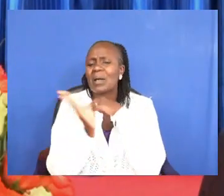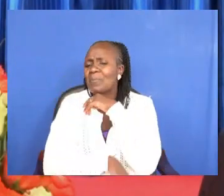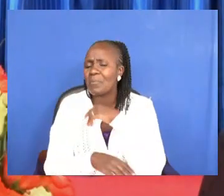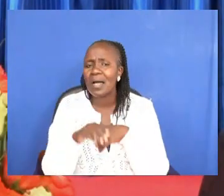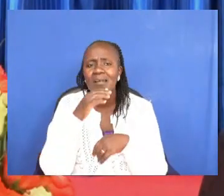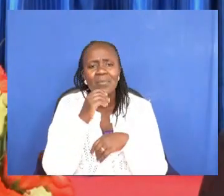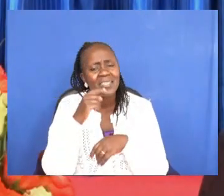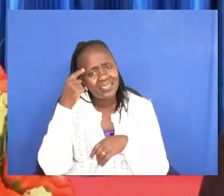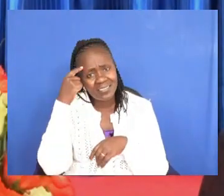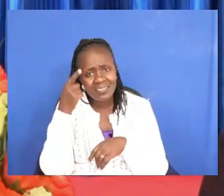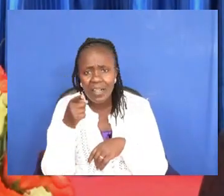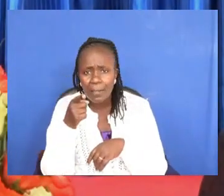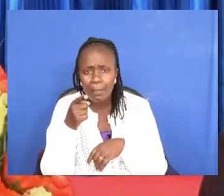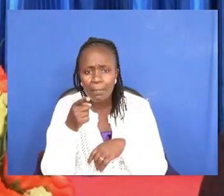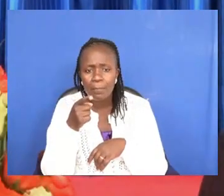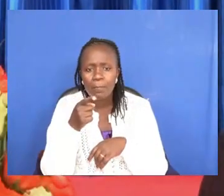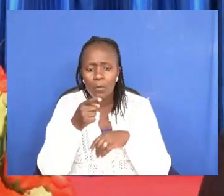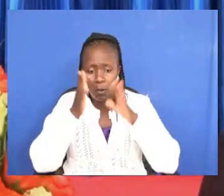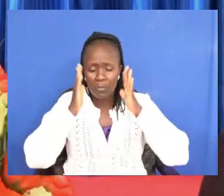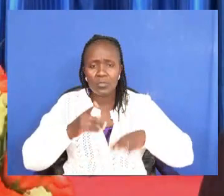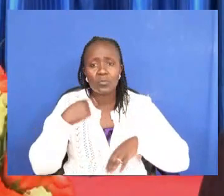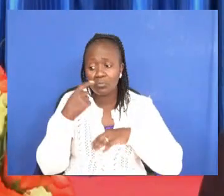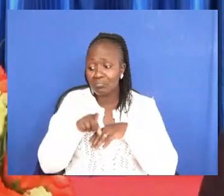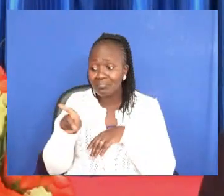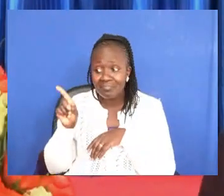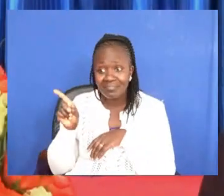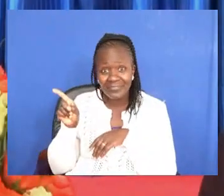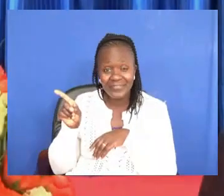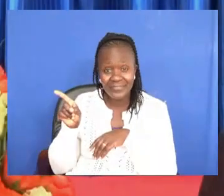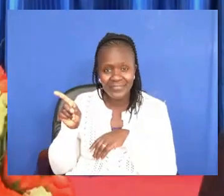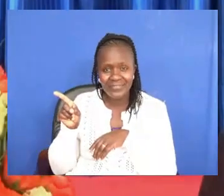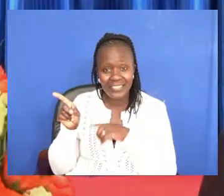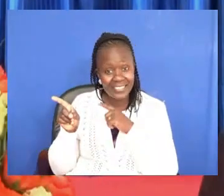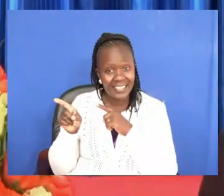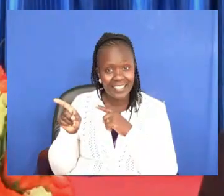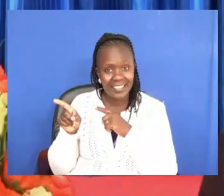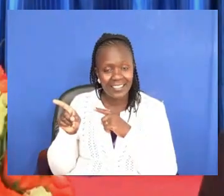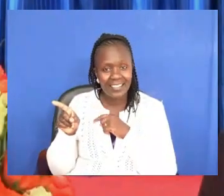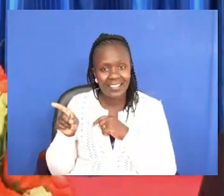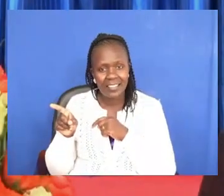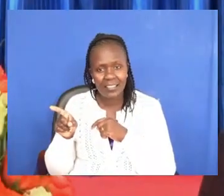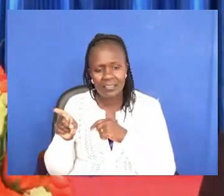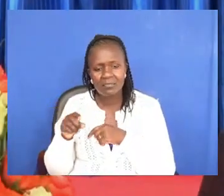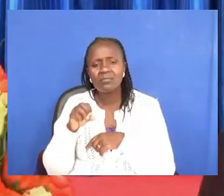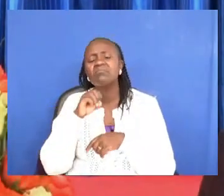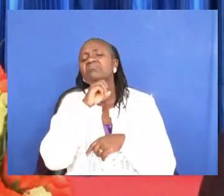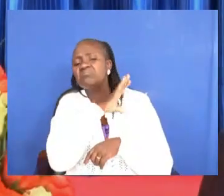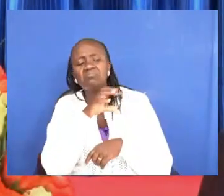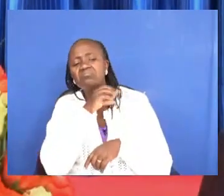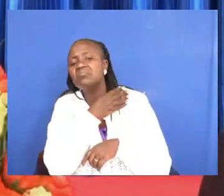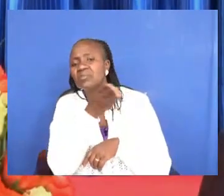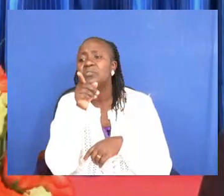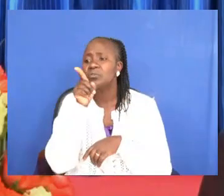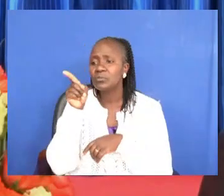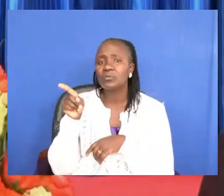an arrogant man is? Someone who does this, and then he walks like this, and then insults people.